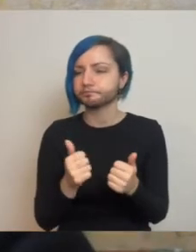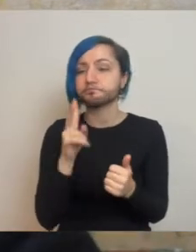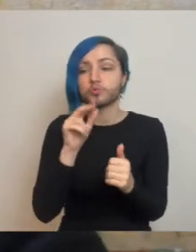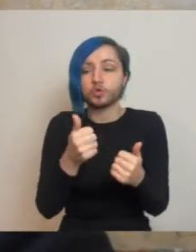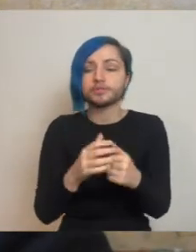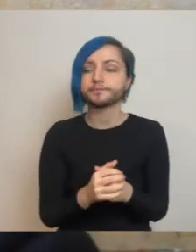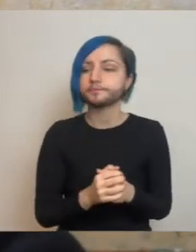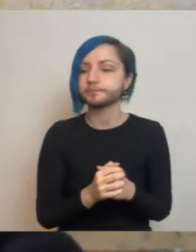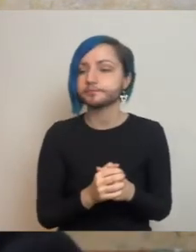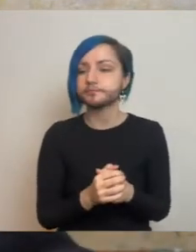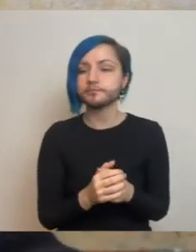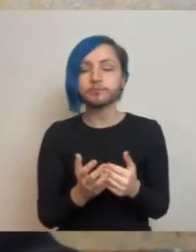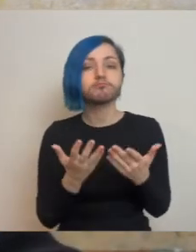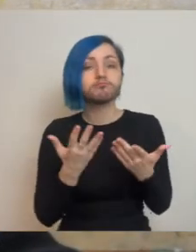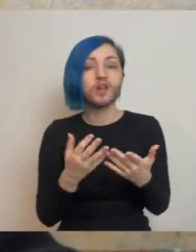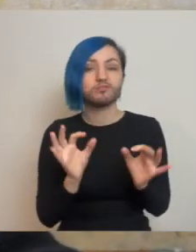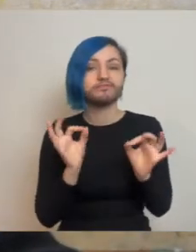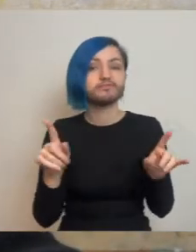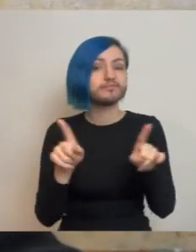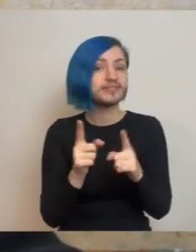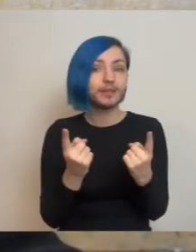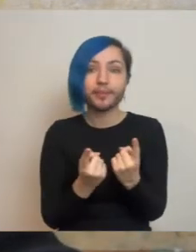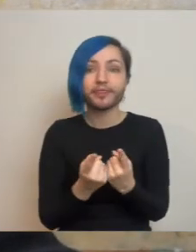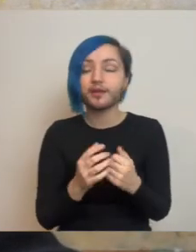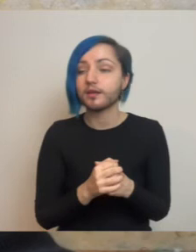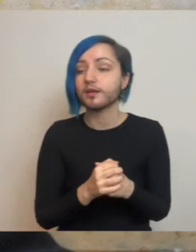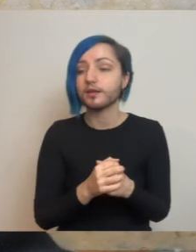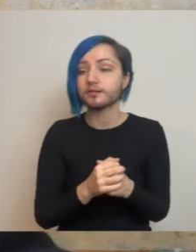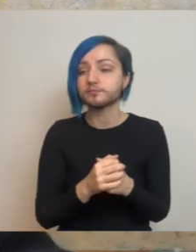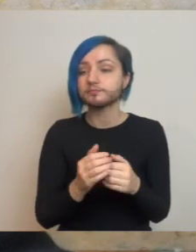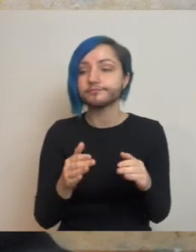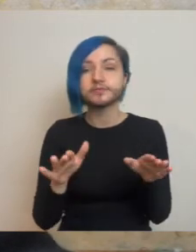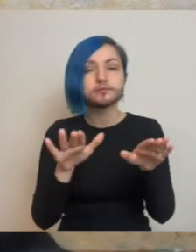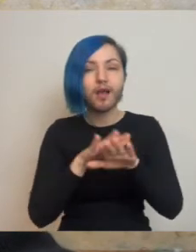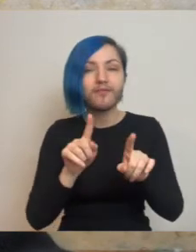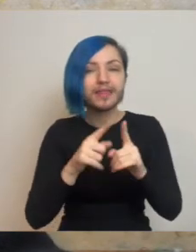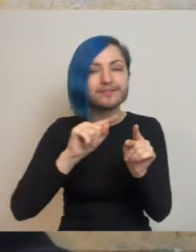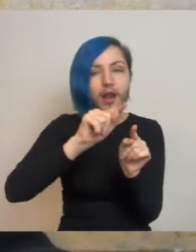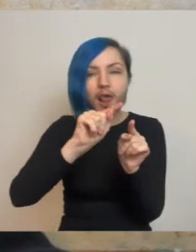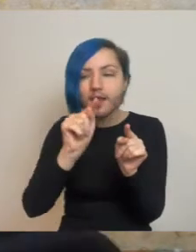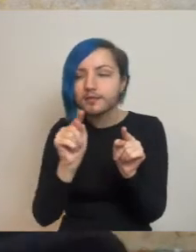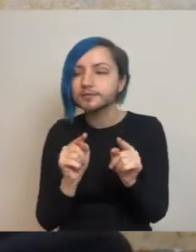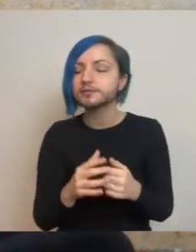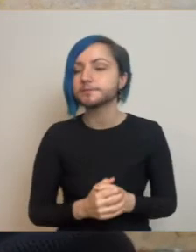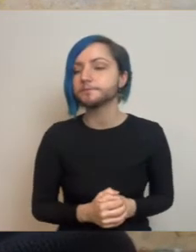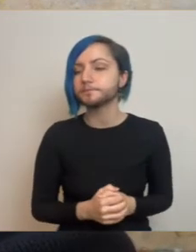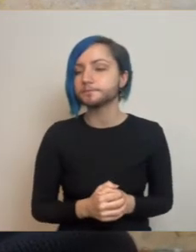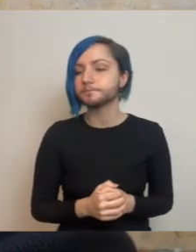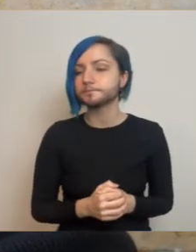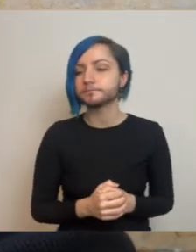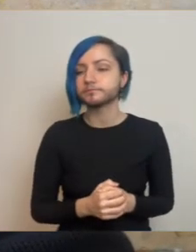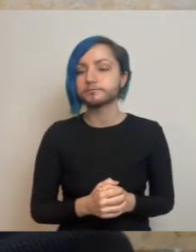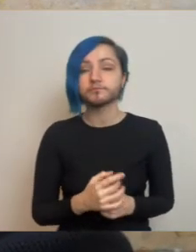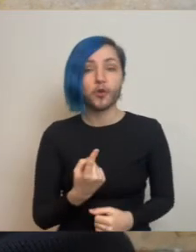me. And then you do the exact same thing. You just go over the different lines. I'm